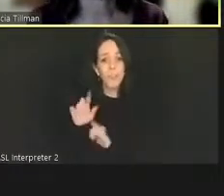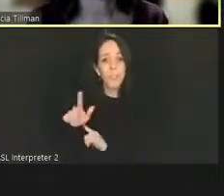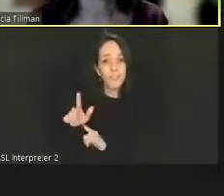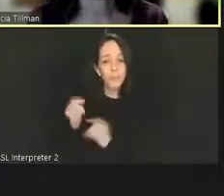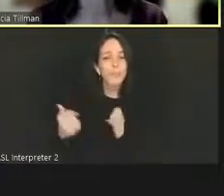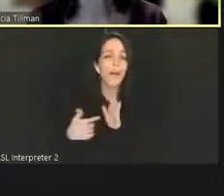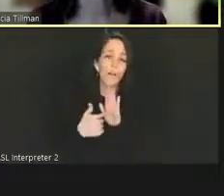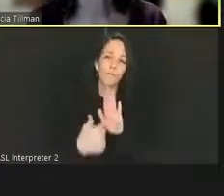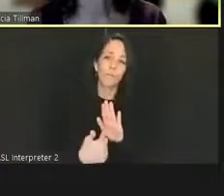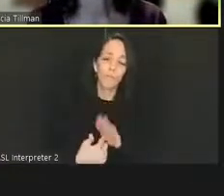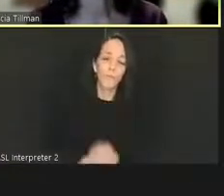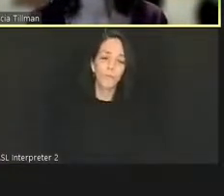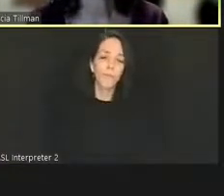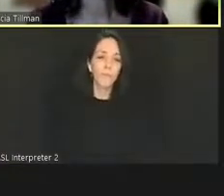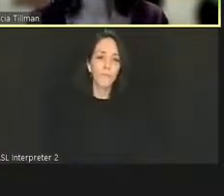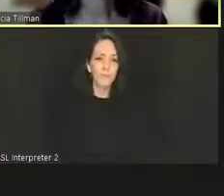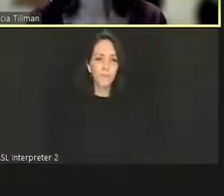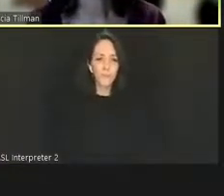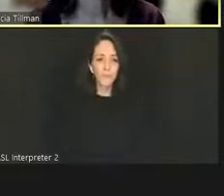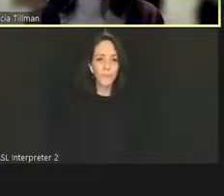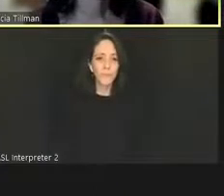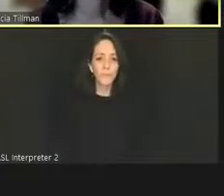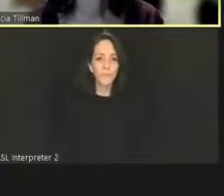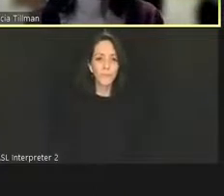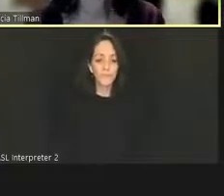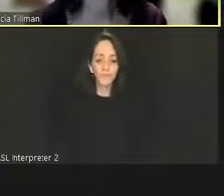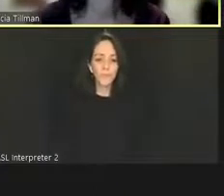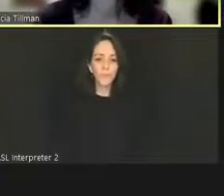slide, please.